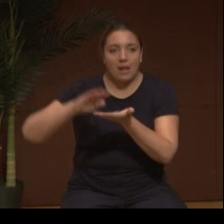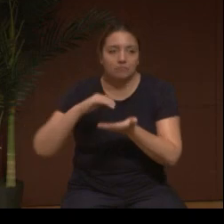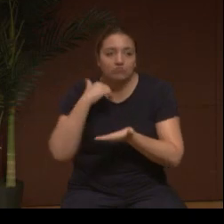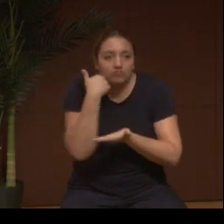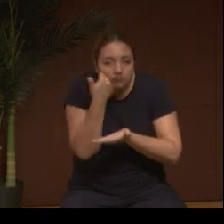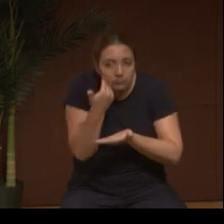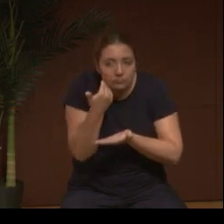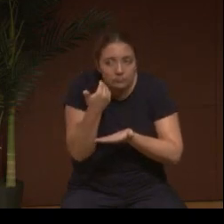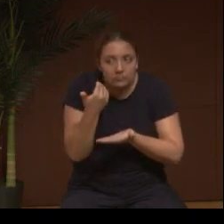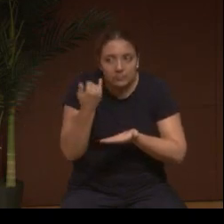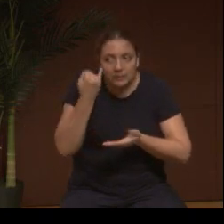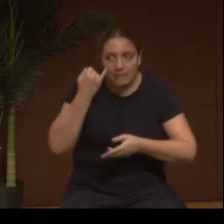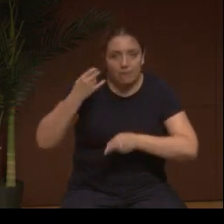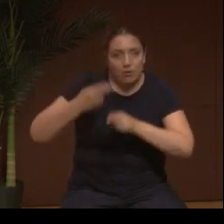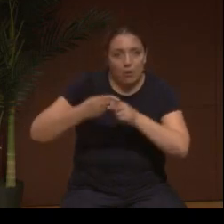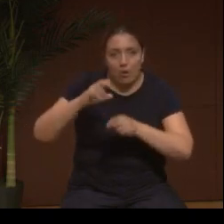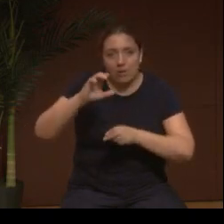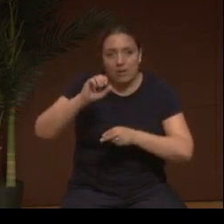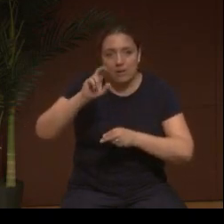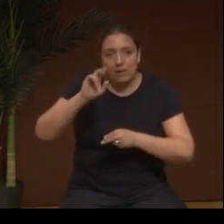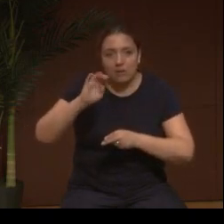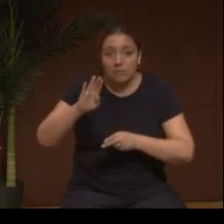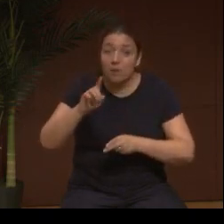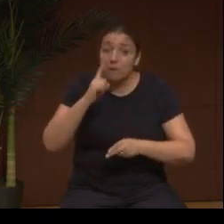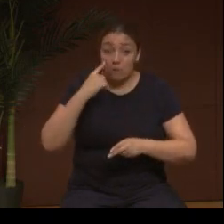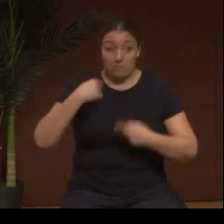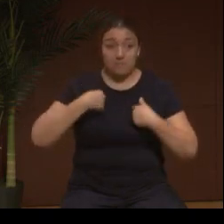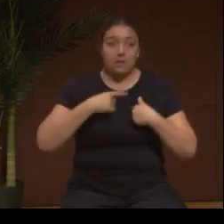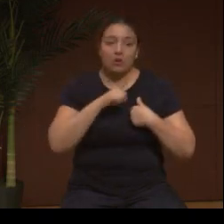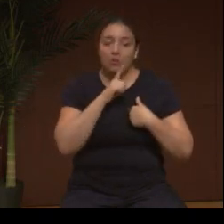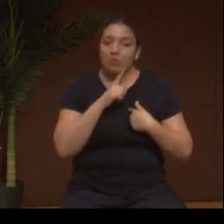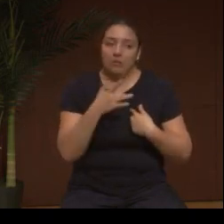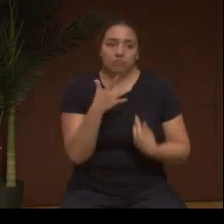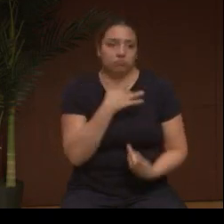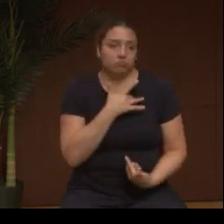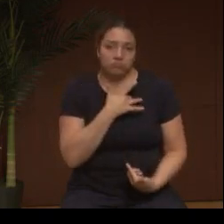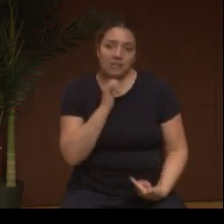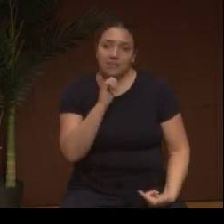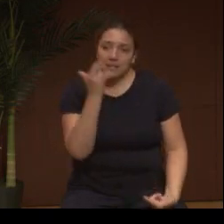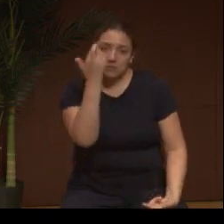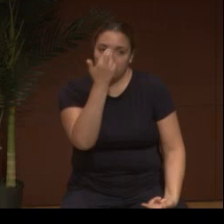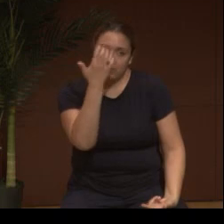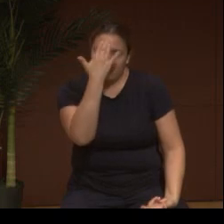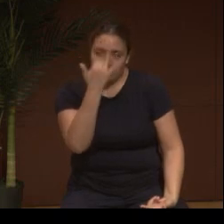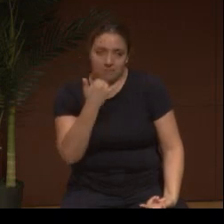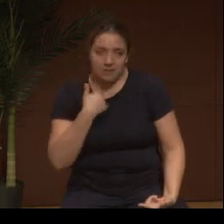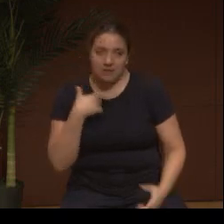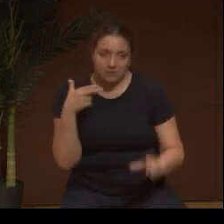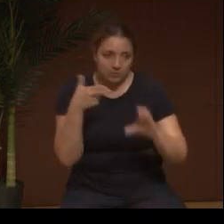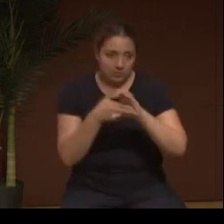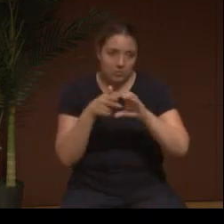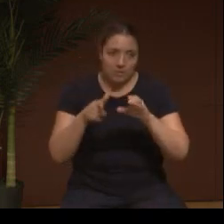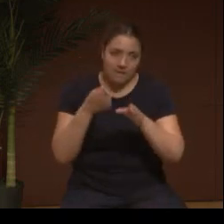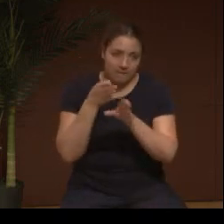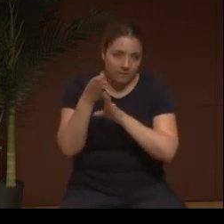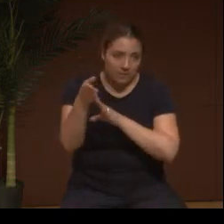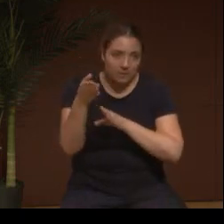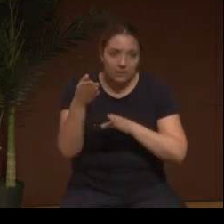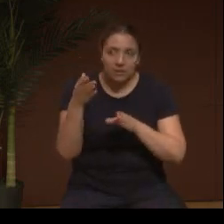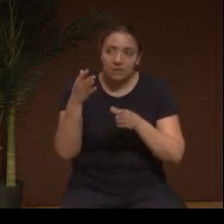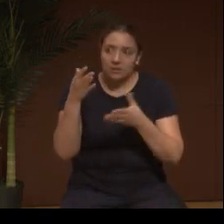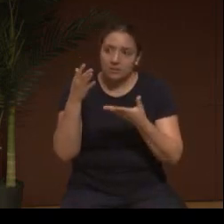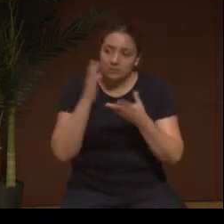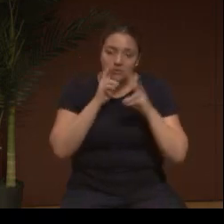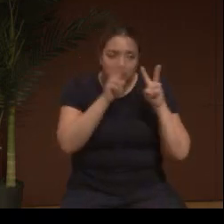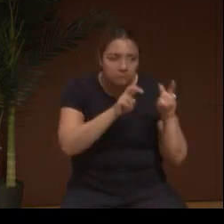Okay? And for me, this was a really moving moment. This is the whole reason I got into doing genetics, to be able to look at our own histories